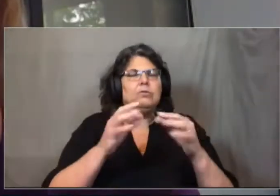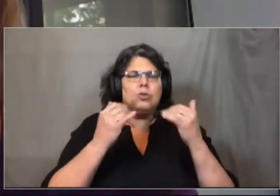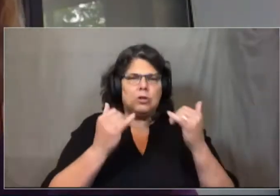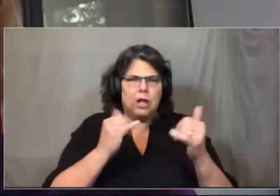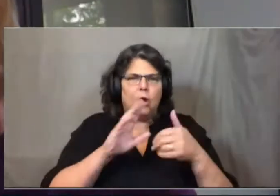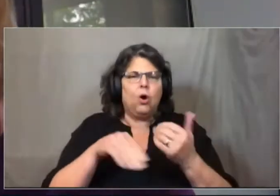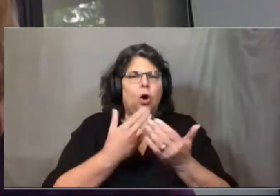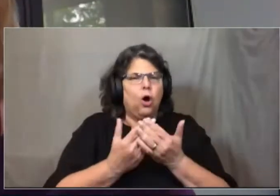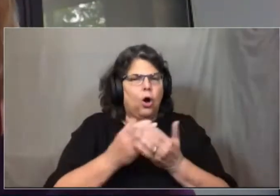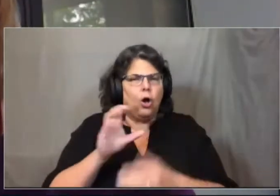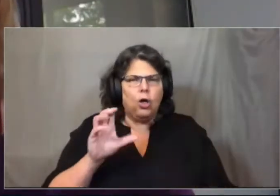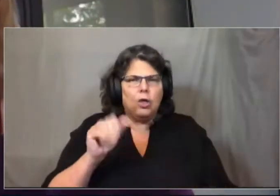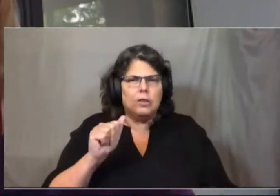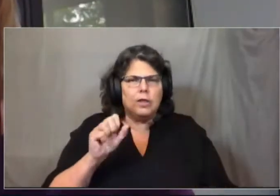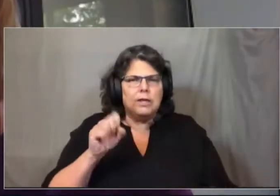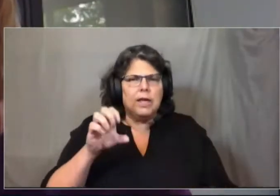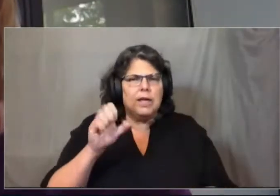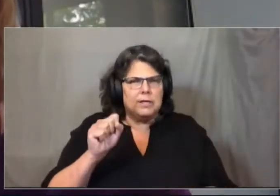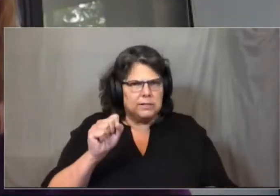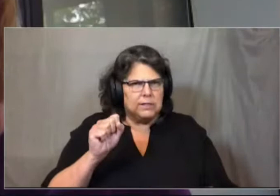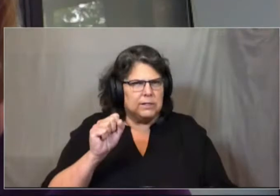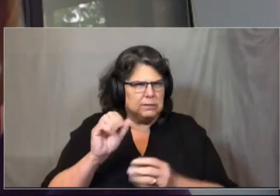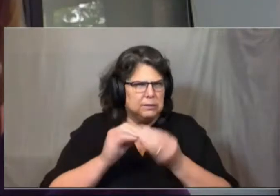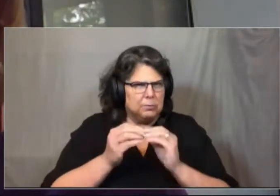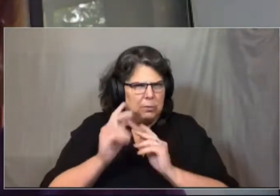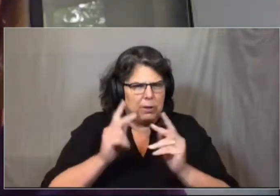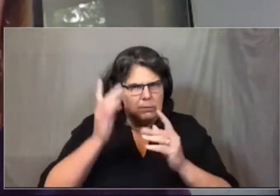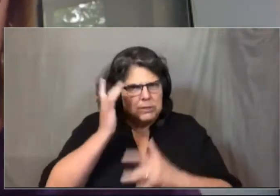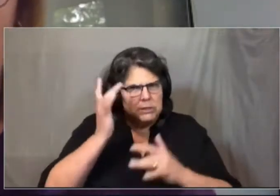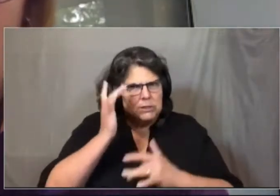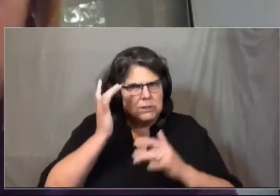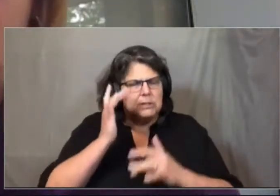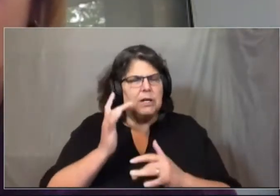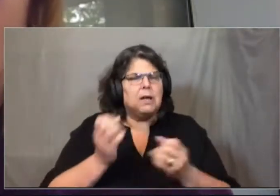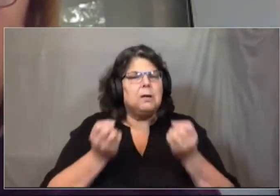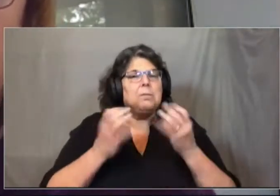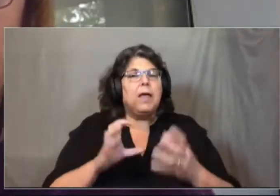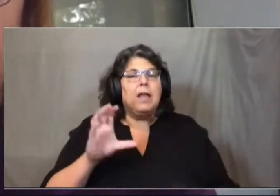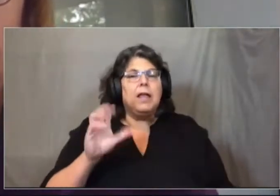of the cases. If you notice that there are many cases that say,